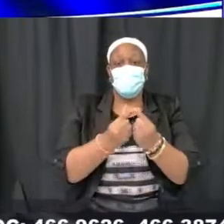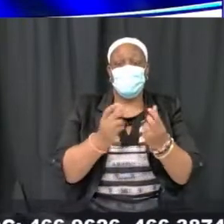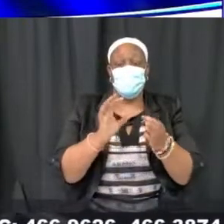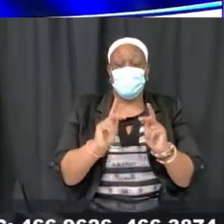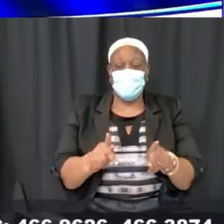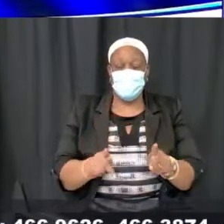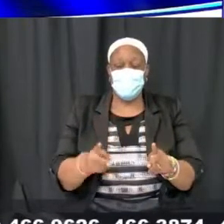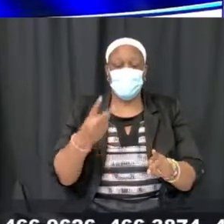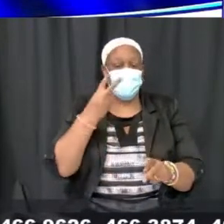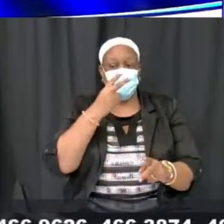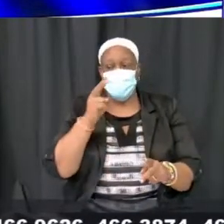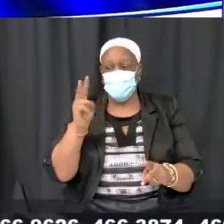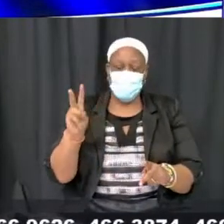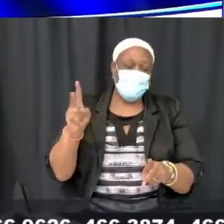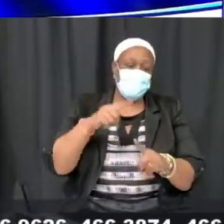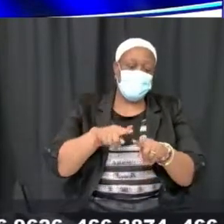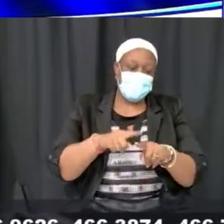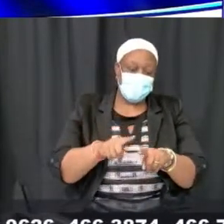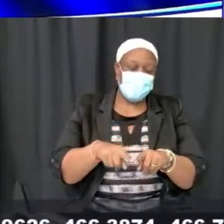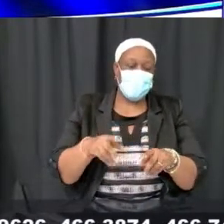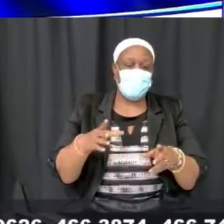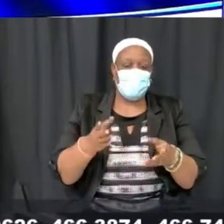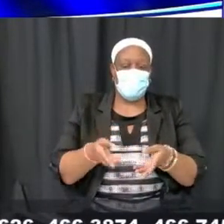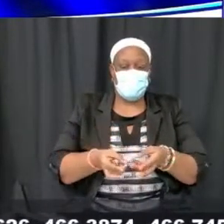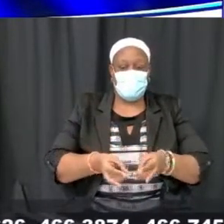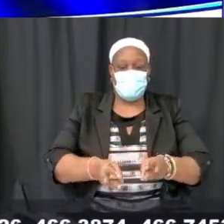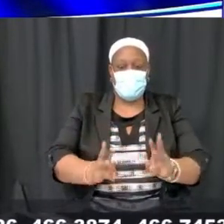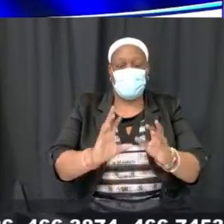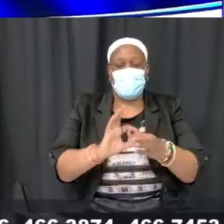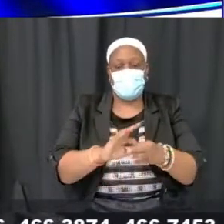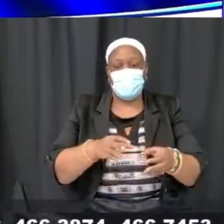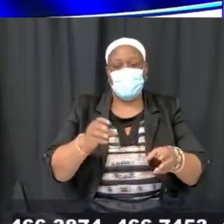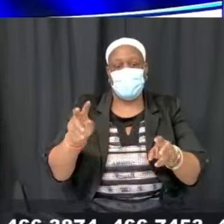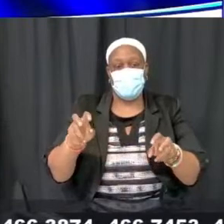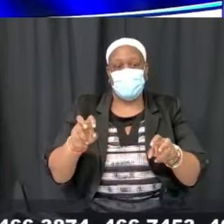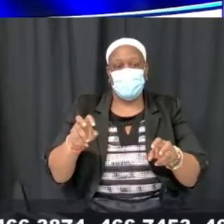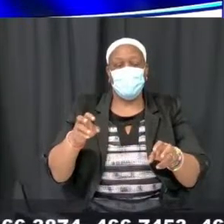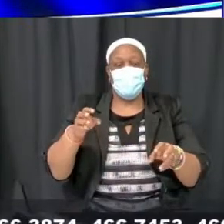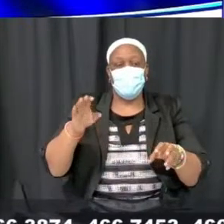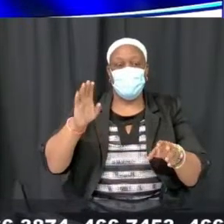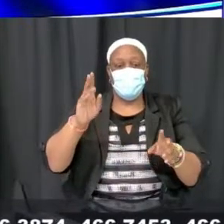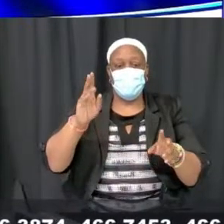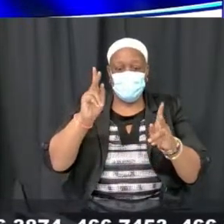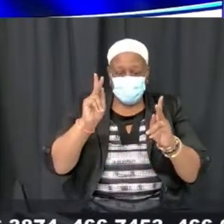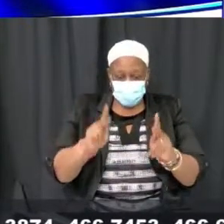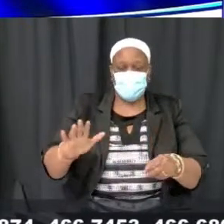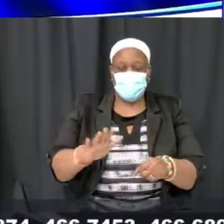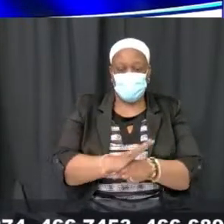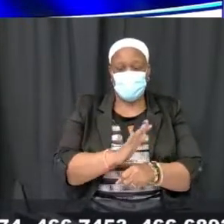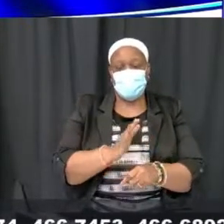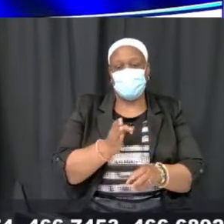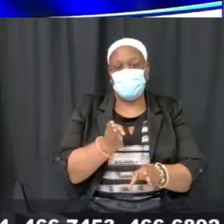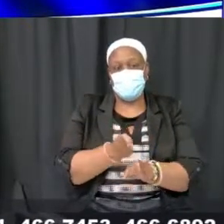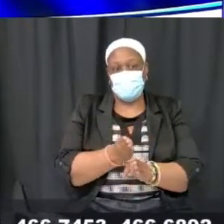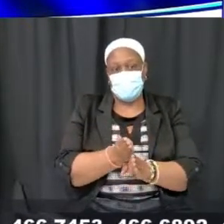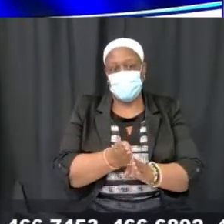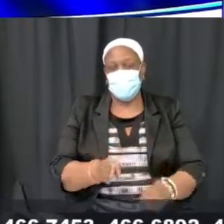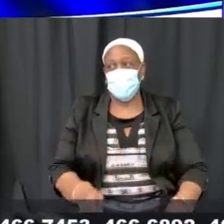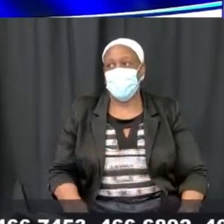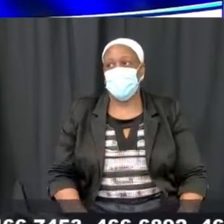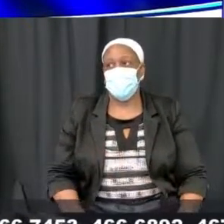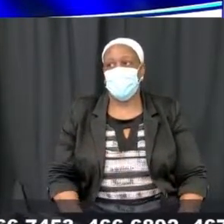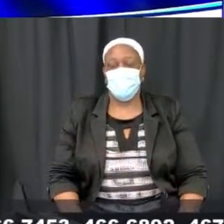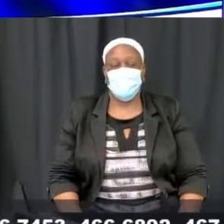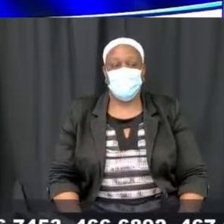The board understands that the public transport sector is a very critical one. More normal